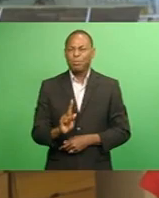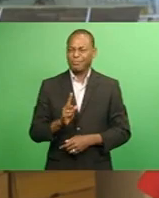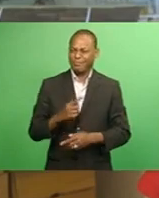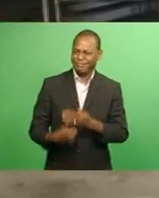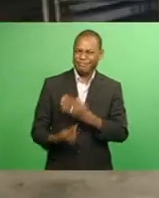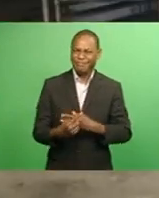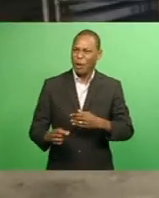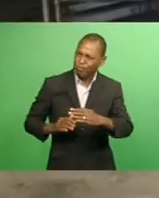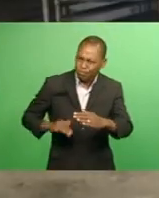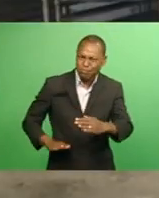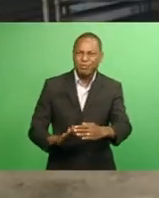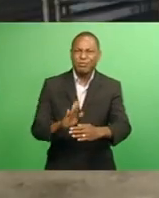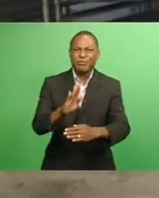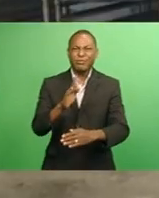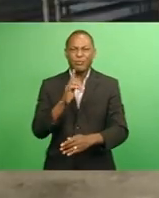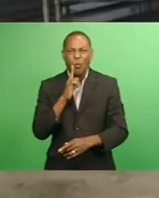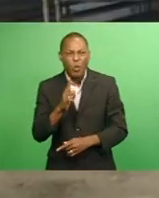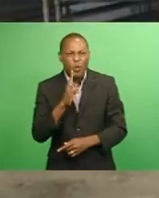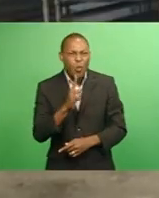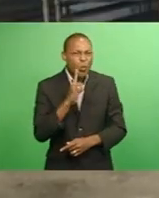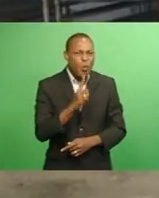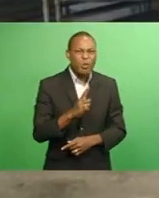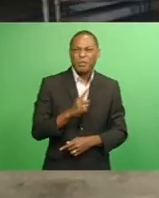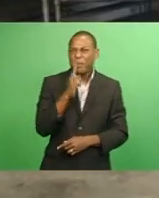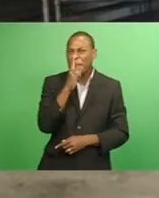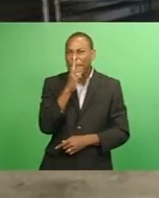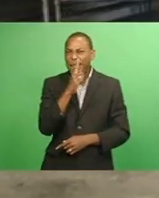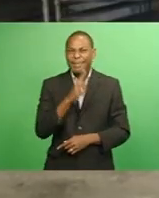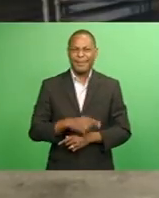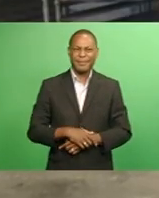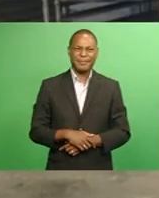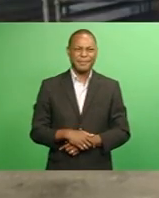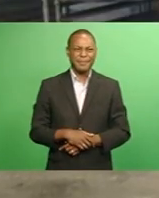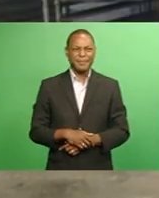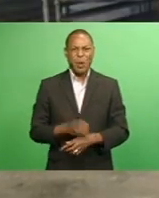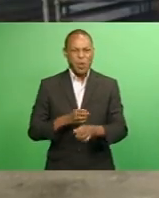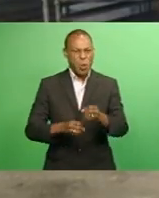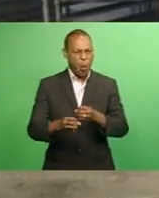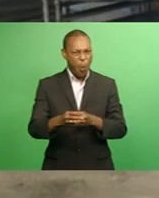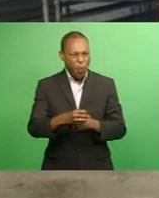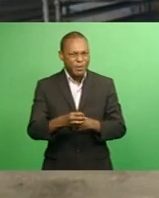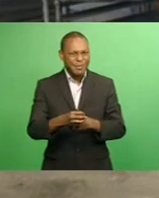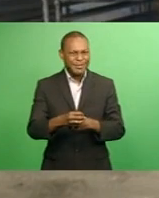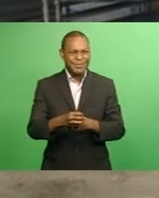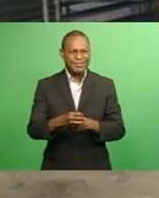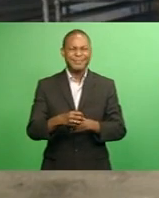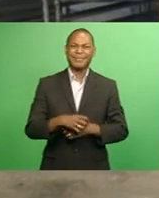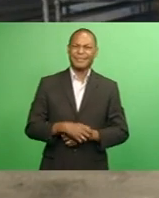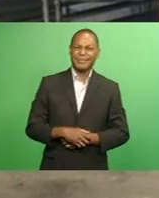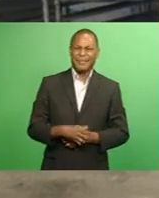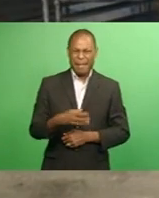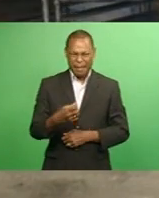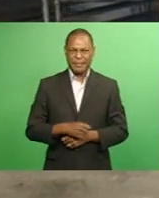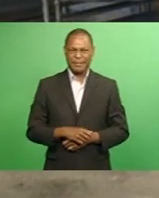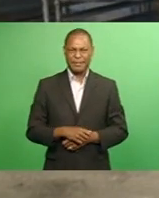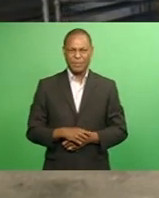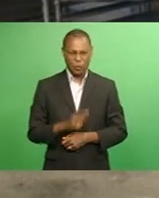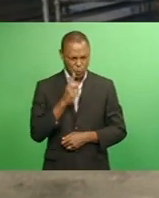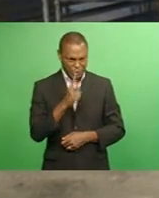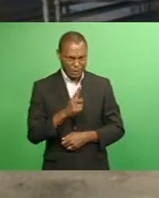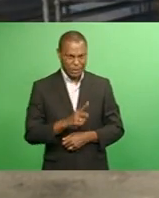from orders from our customers and our officers around, and as we see our sales to